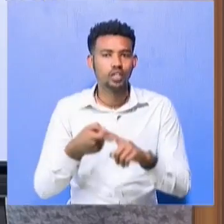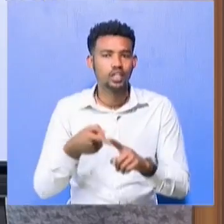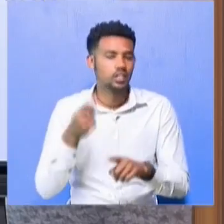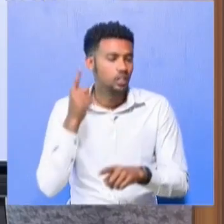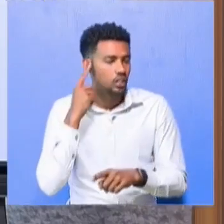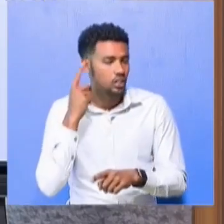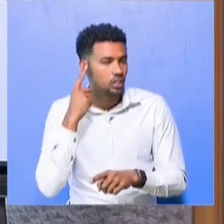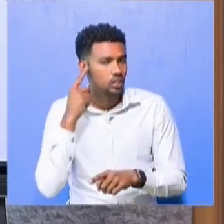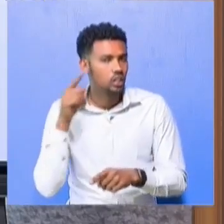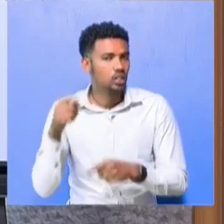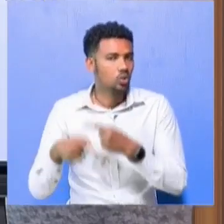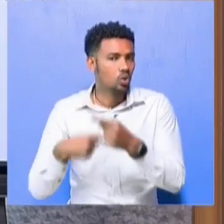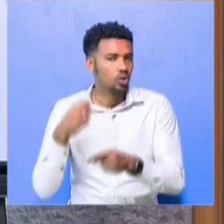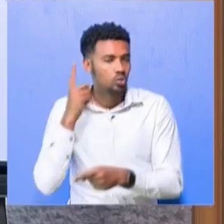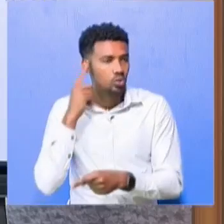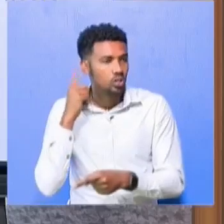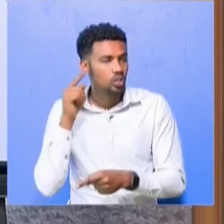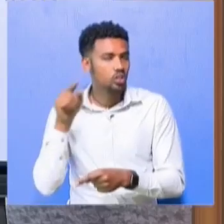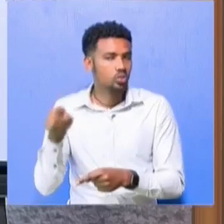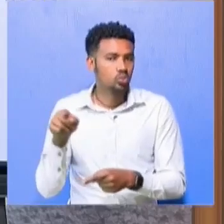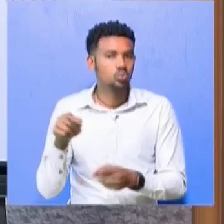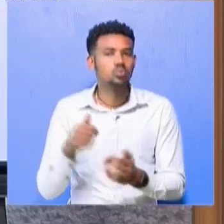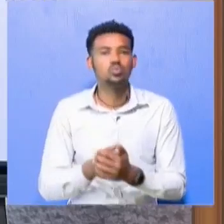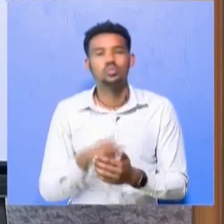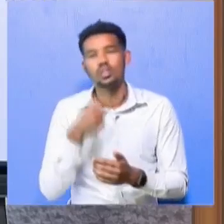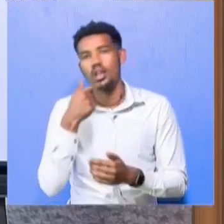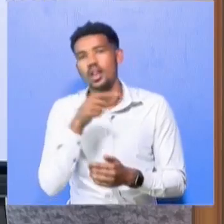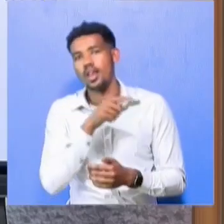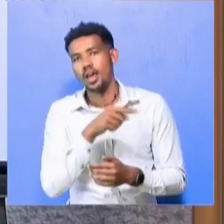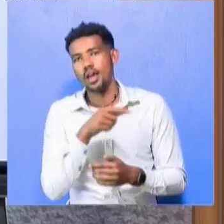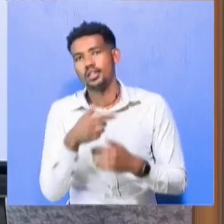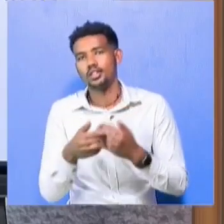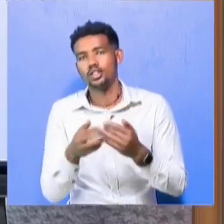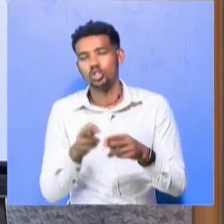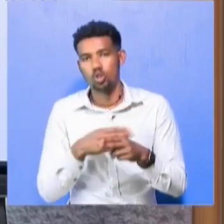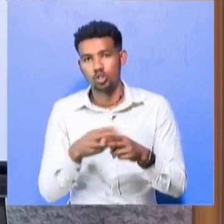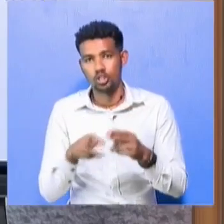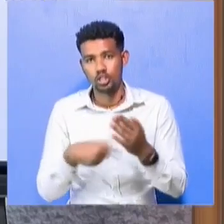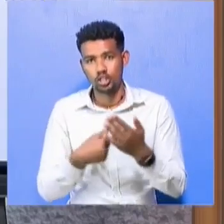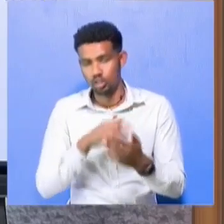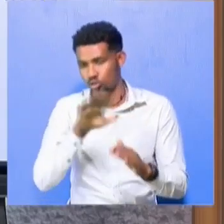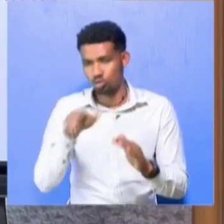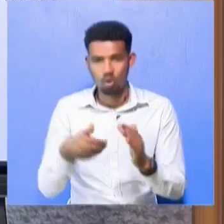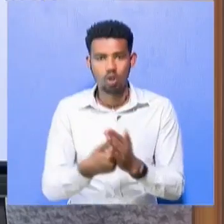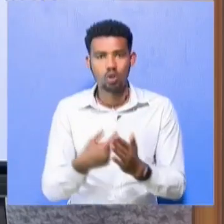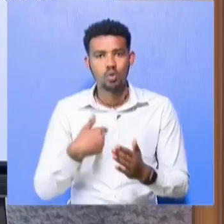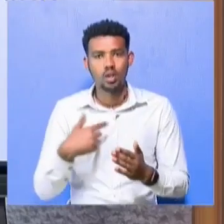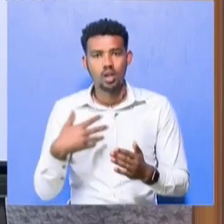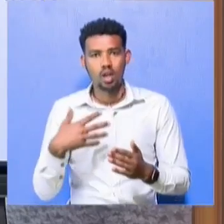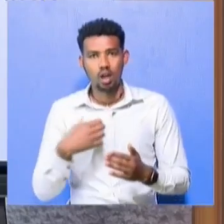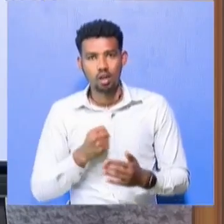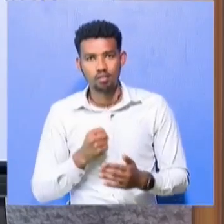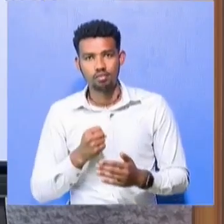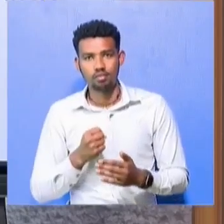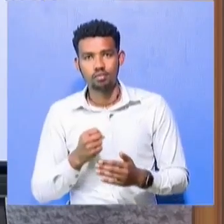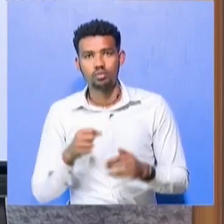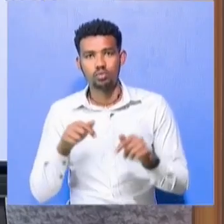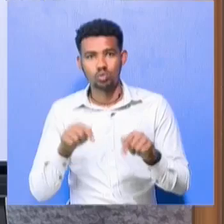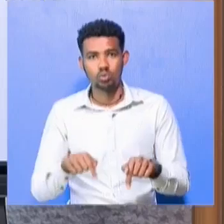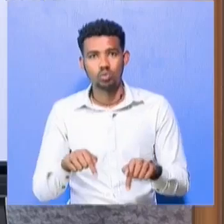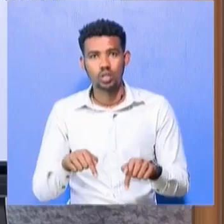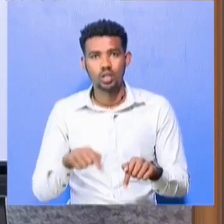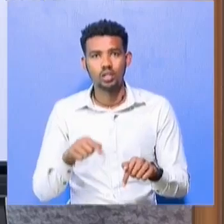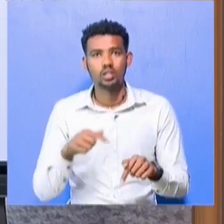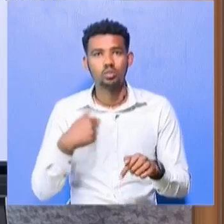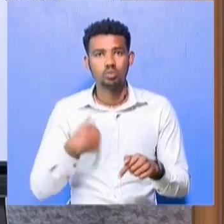to or she's going to listen to you and tell to her in short. That's all we have for today's students. Till we meet